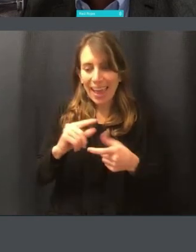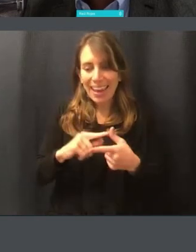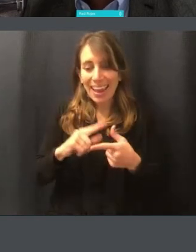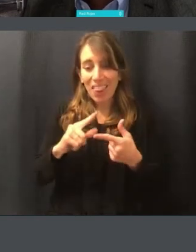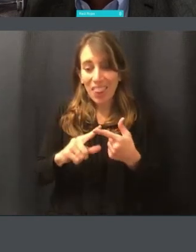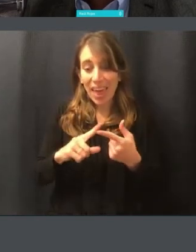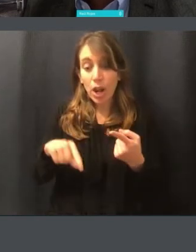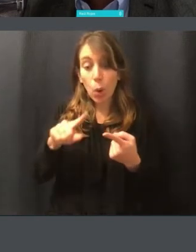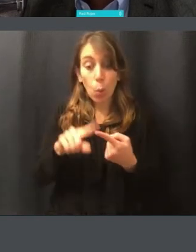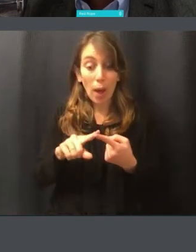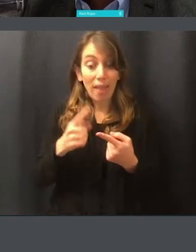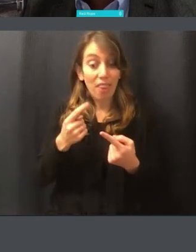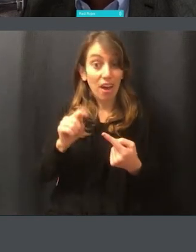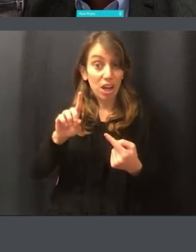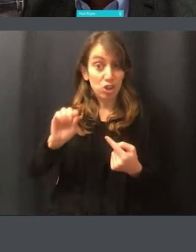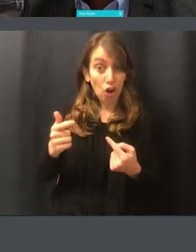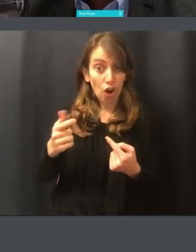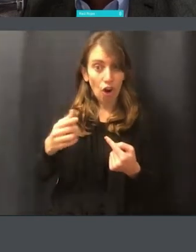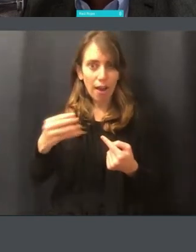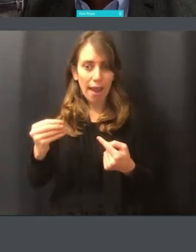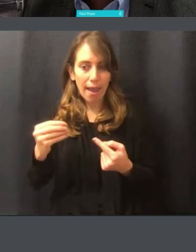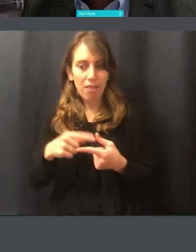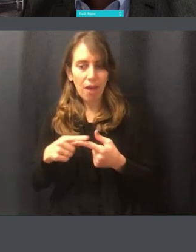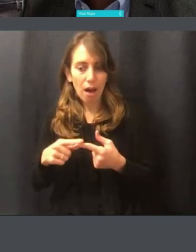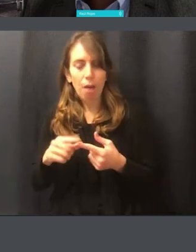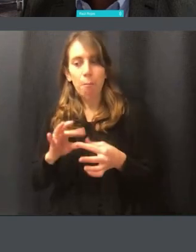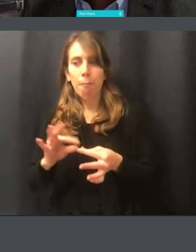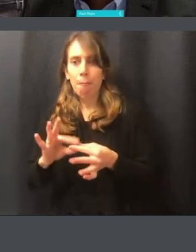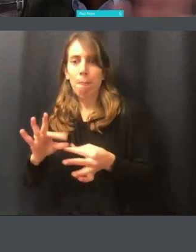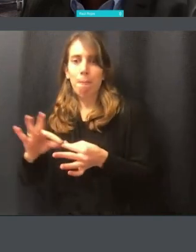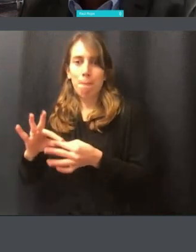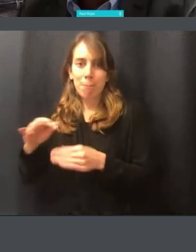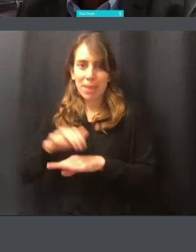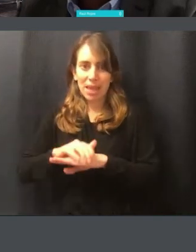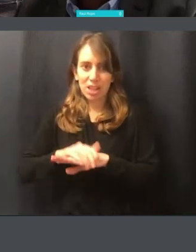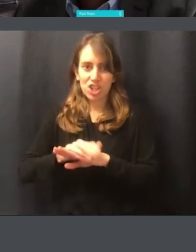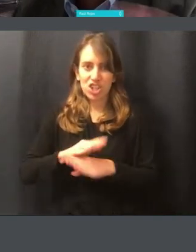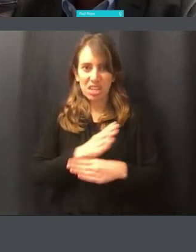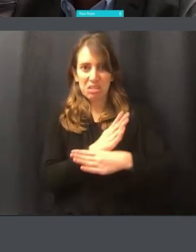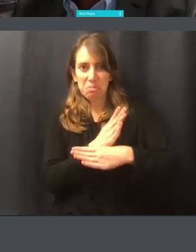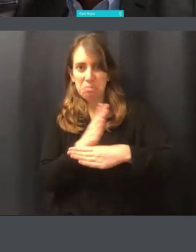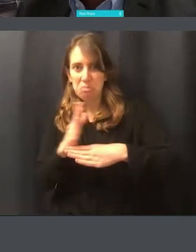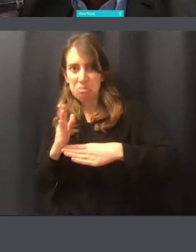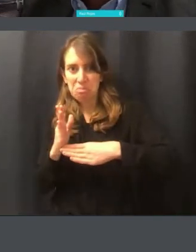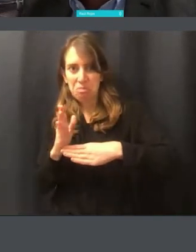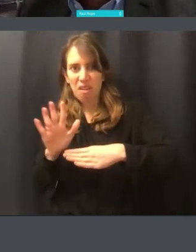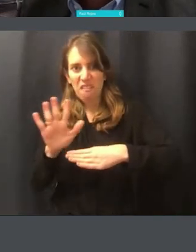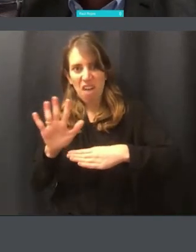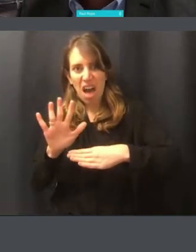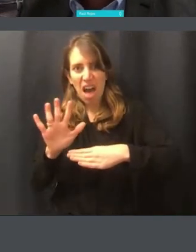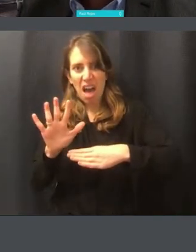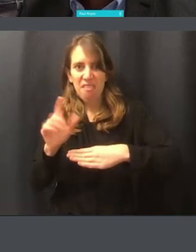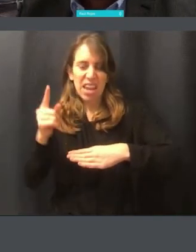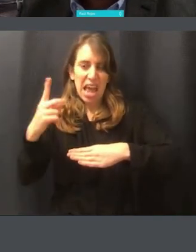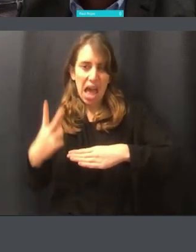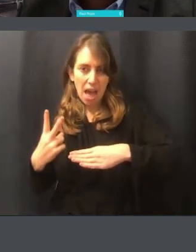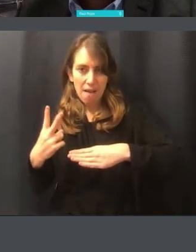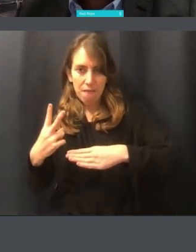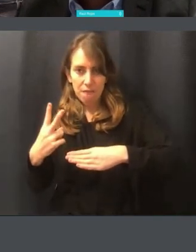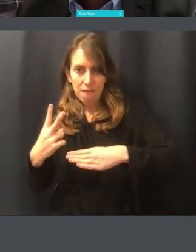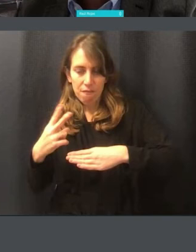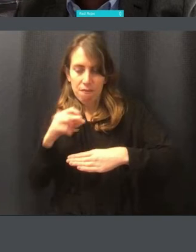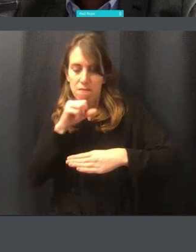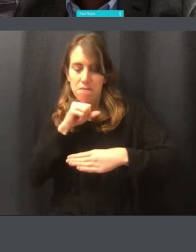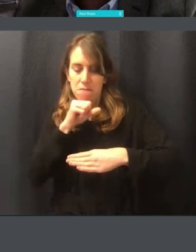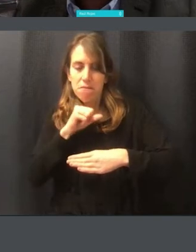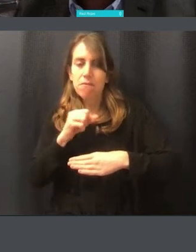when the dog and the Okay, so that was kind of at the end of this period, around 5.5 years old. Now let's go back